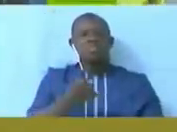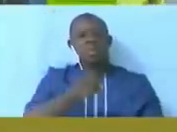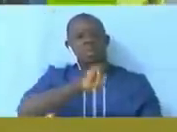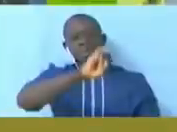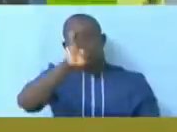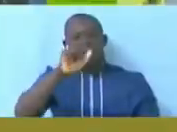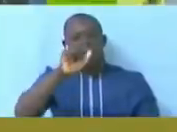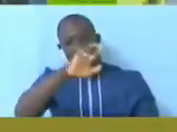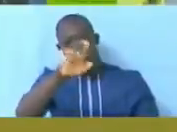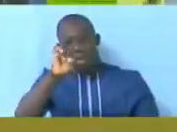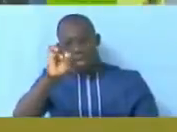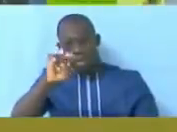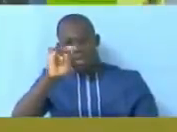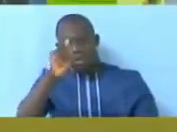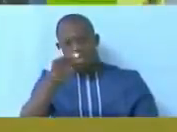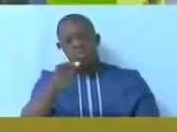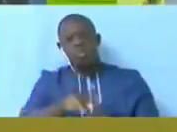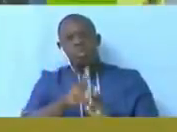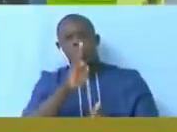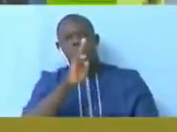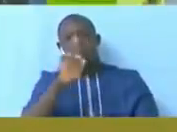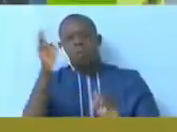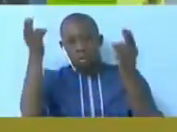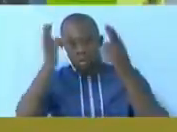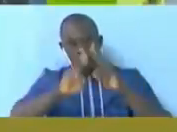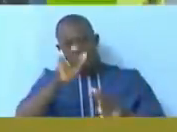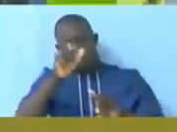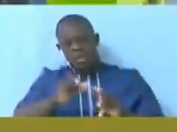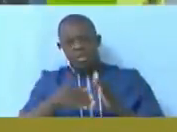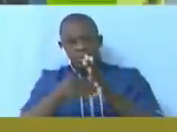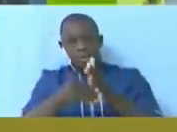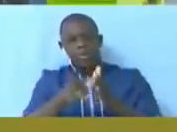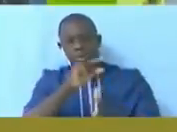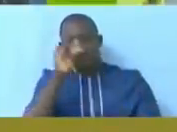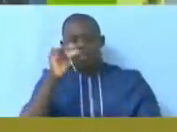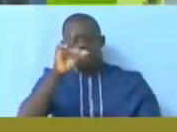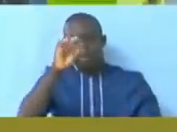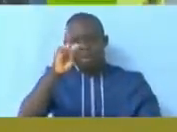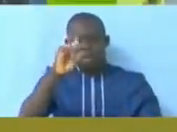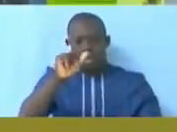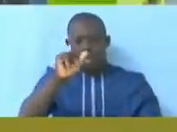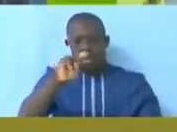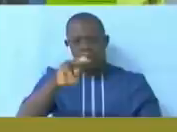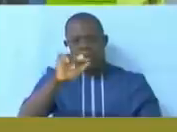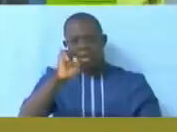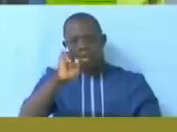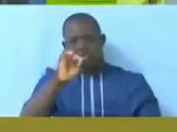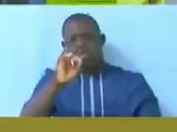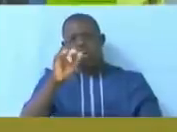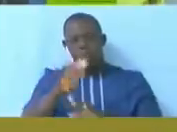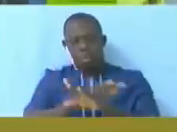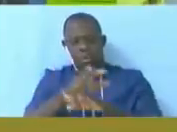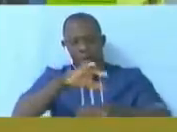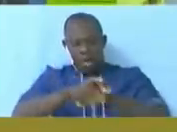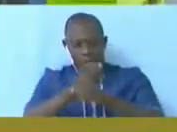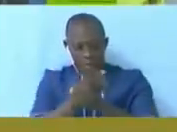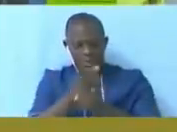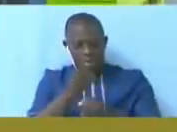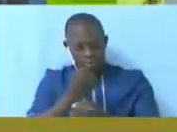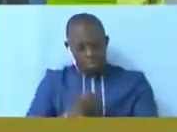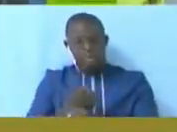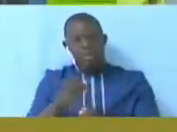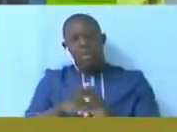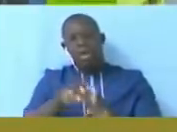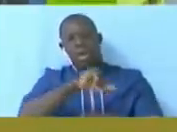giraldo membe nyu Jareng. Magistrate Danso. Ikafaya magistrate Danso. Was also arrested. Adafana ina naya mutale. Detained. Yeah, sindidlo akiling.